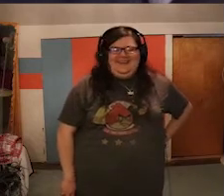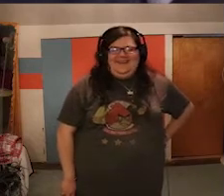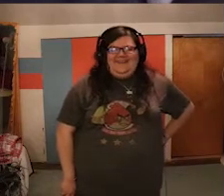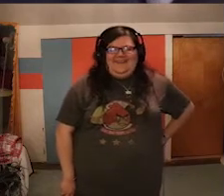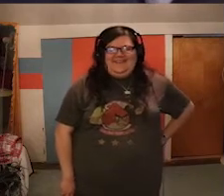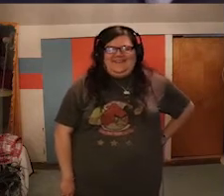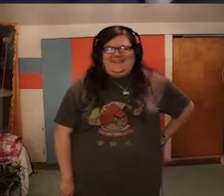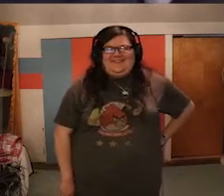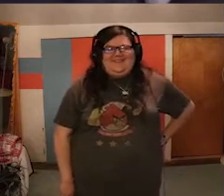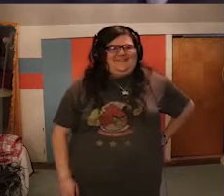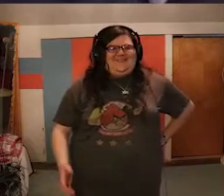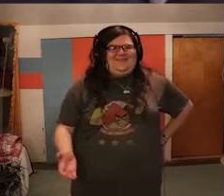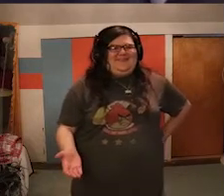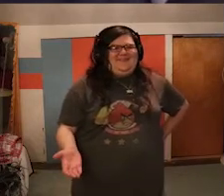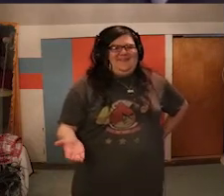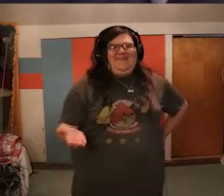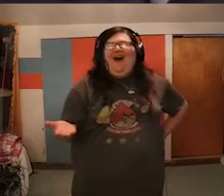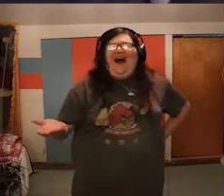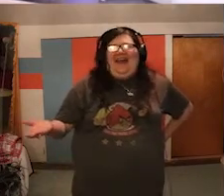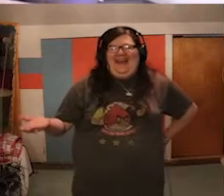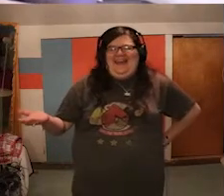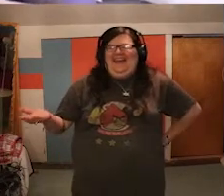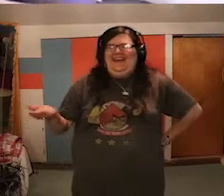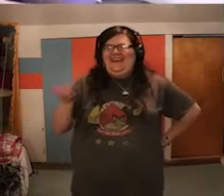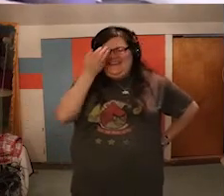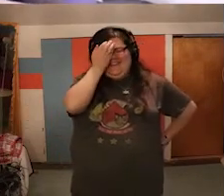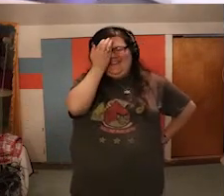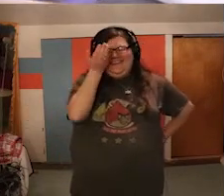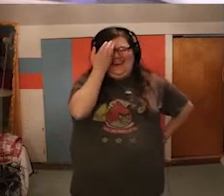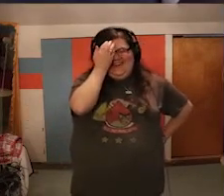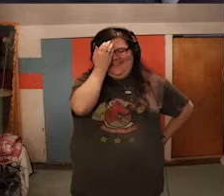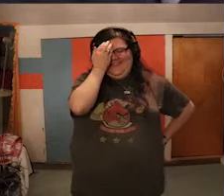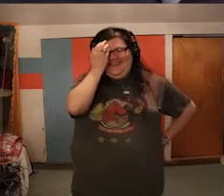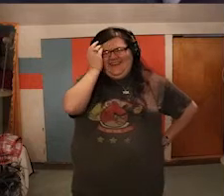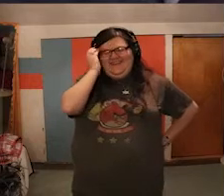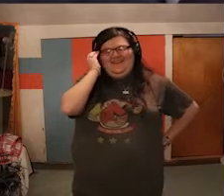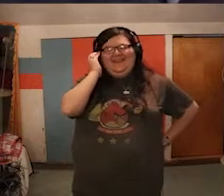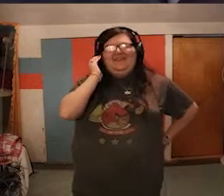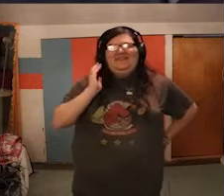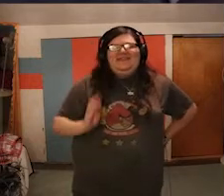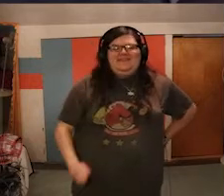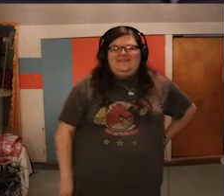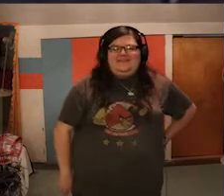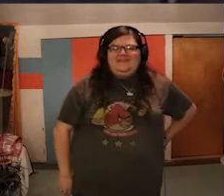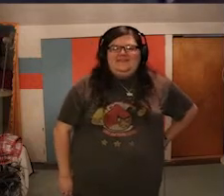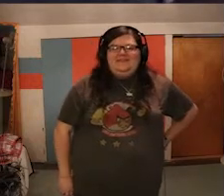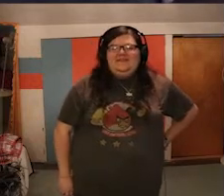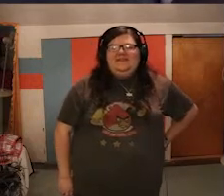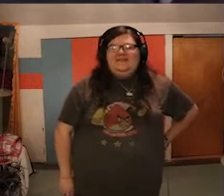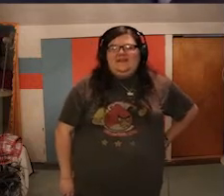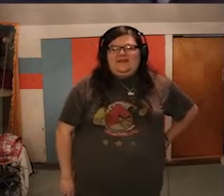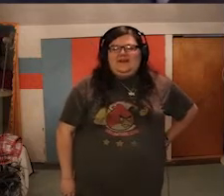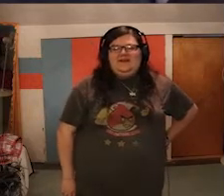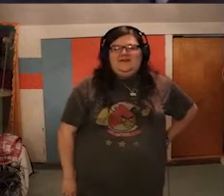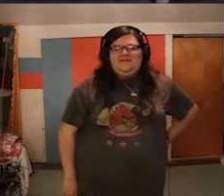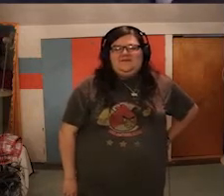just being naked. I think maybe none of those. Okay. What? My other idea is turning songs into other genres. Okay, yeah. Okay. I've done that one, so